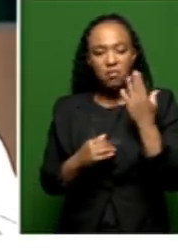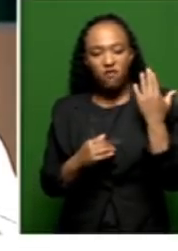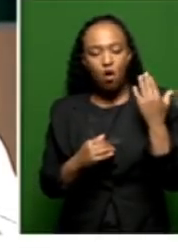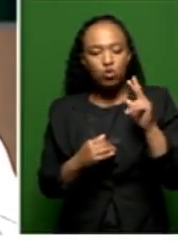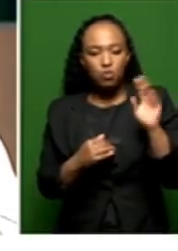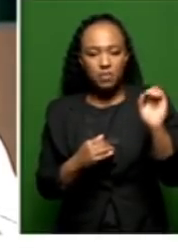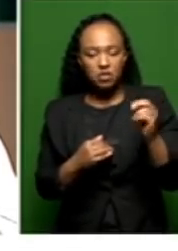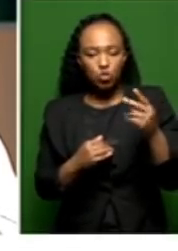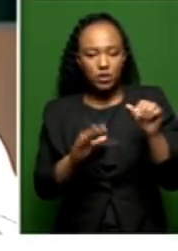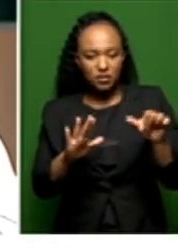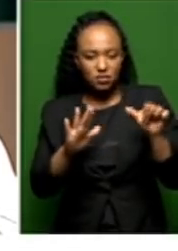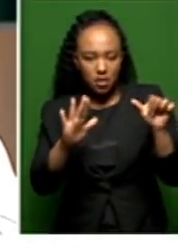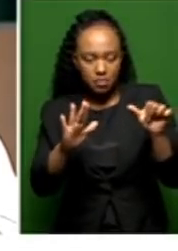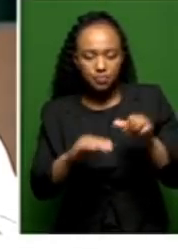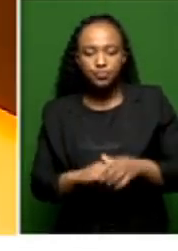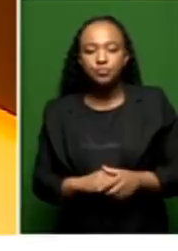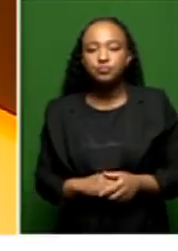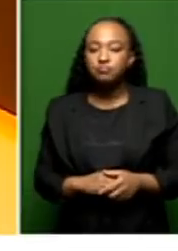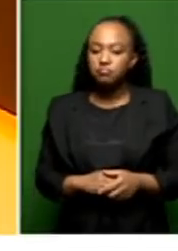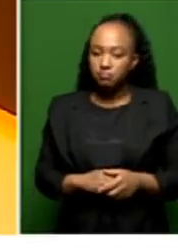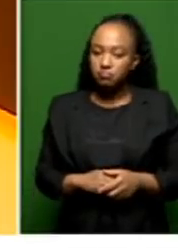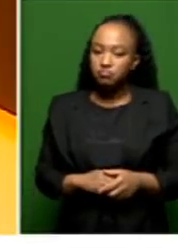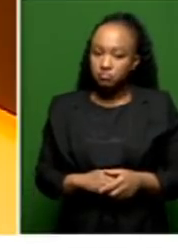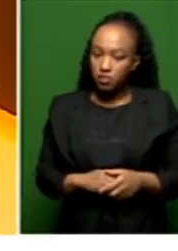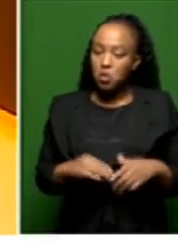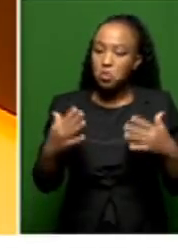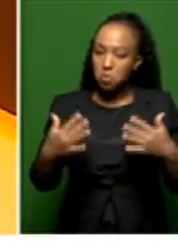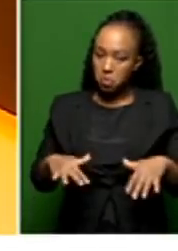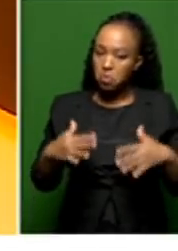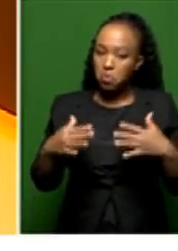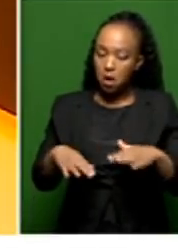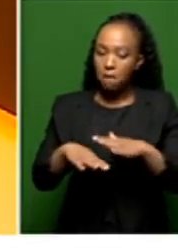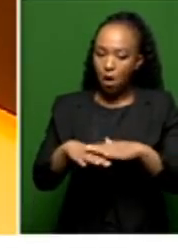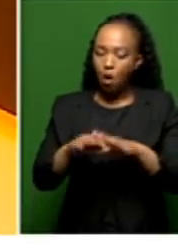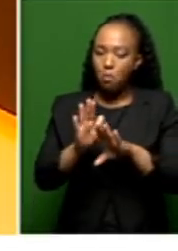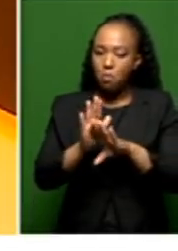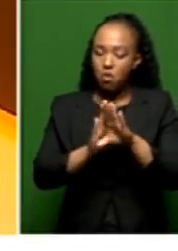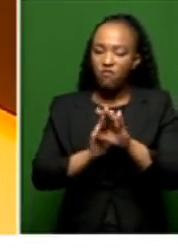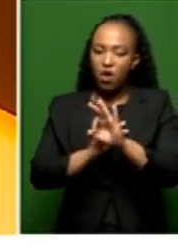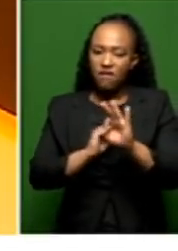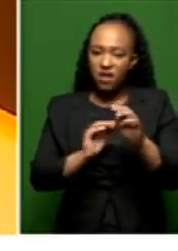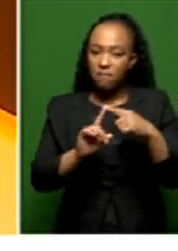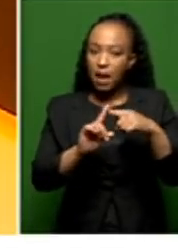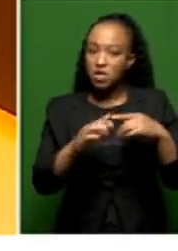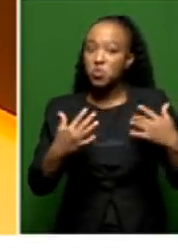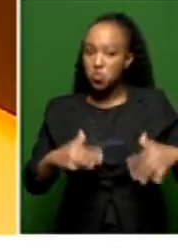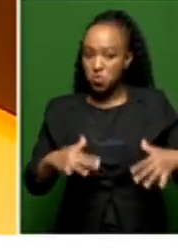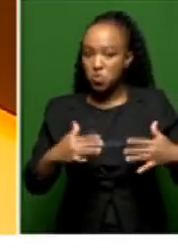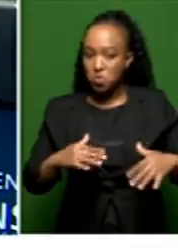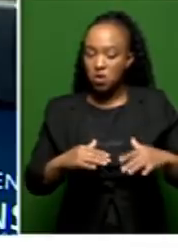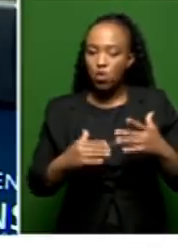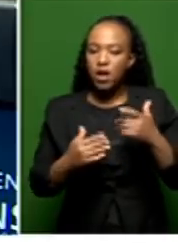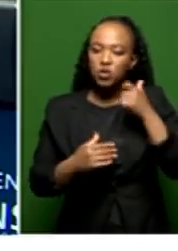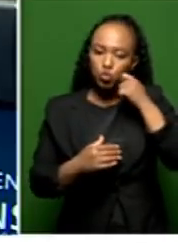are projecting in Tshwane. And that's also a little significant gain for the FF Plus in